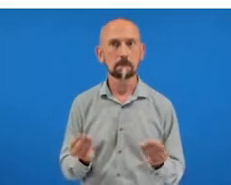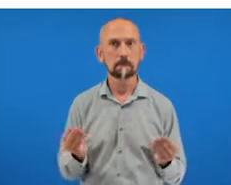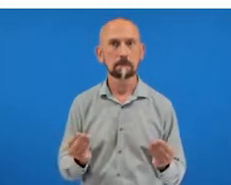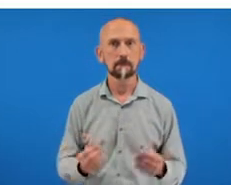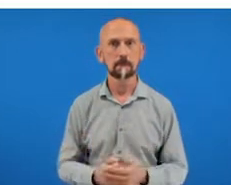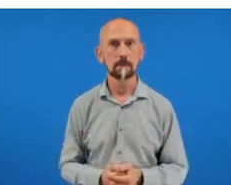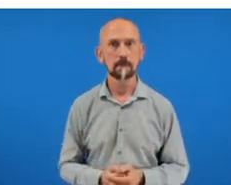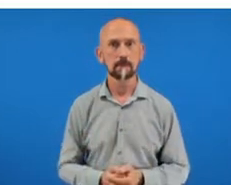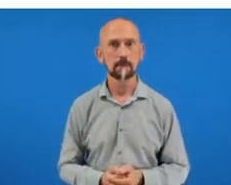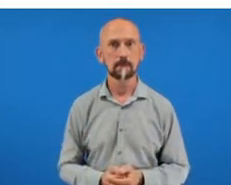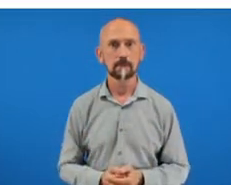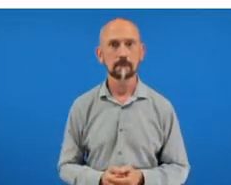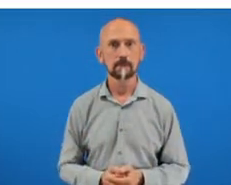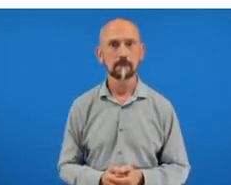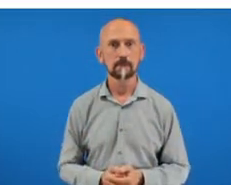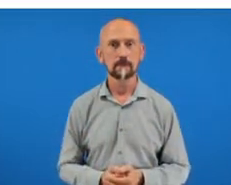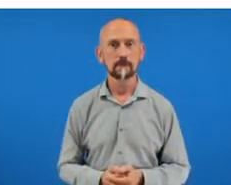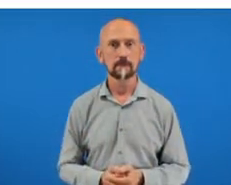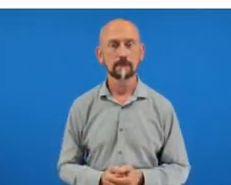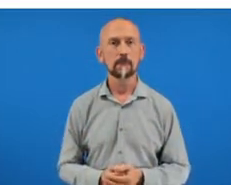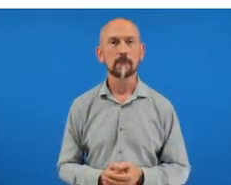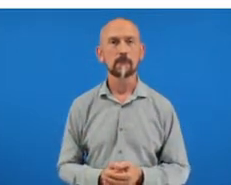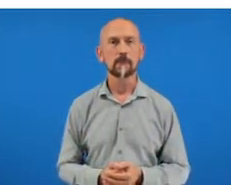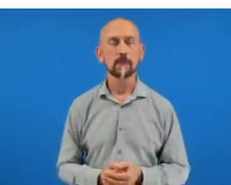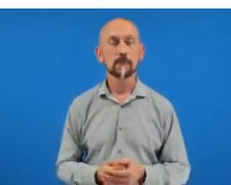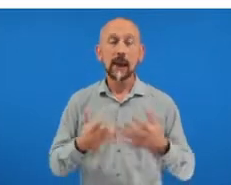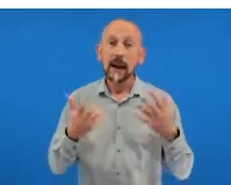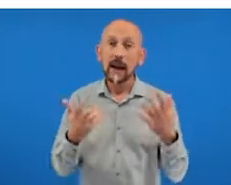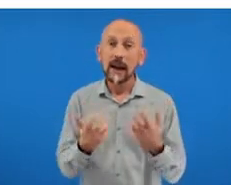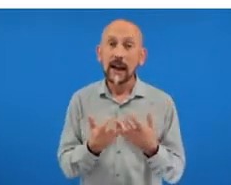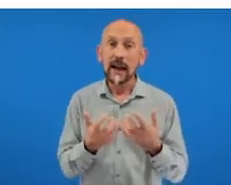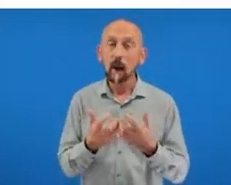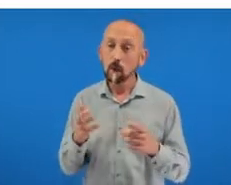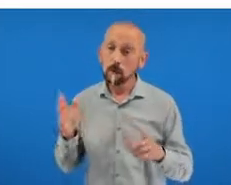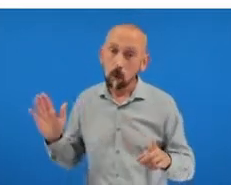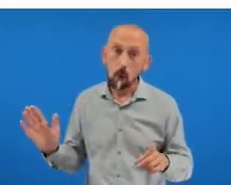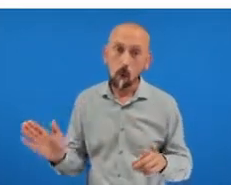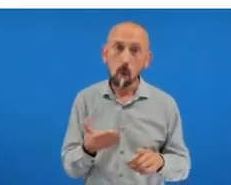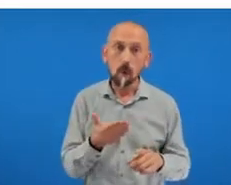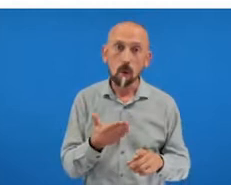how can all of our psychological tips,